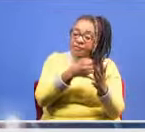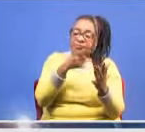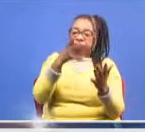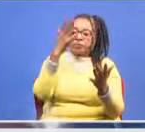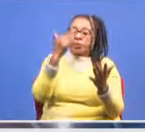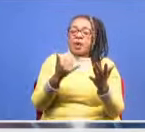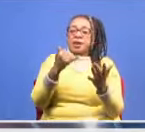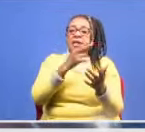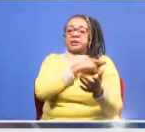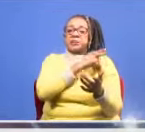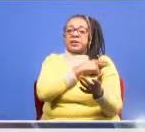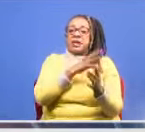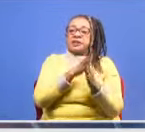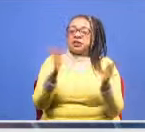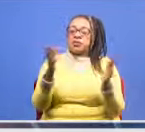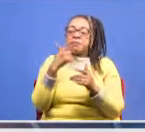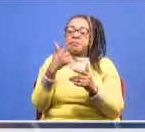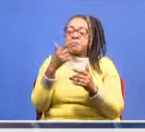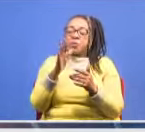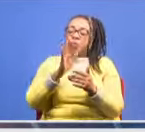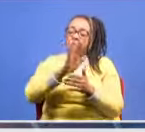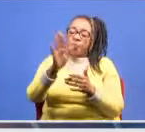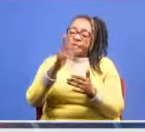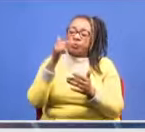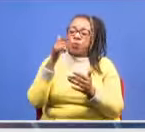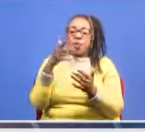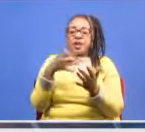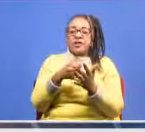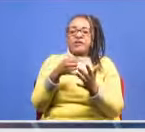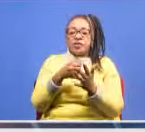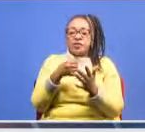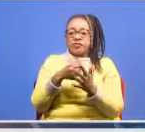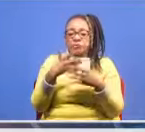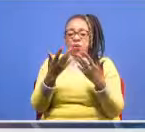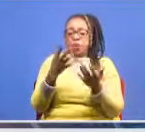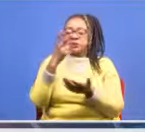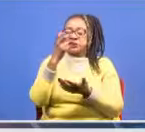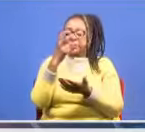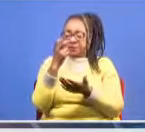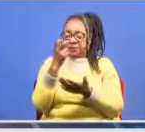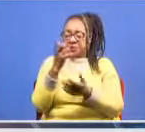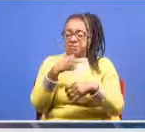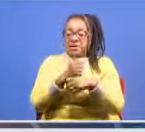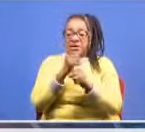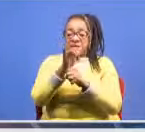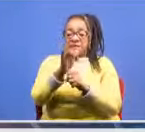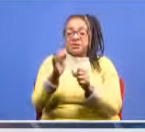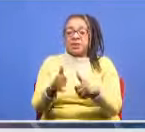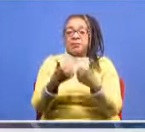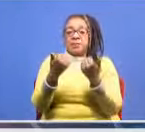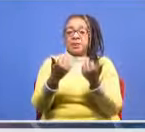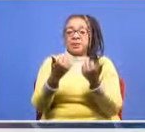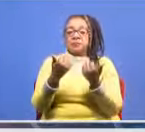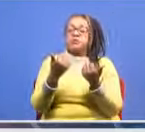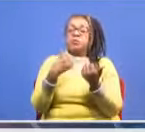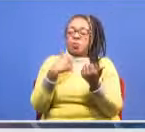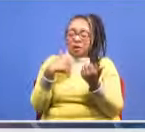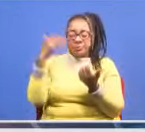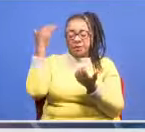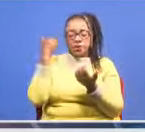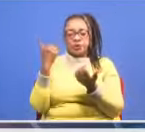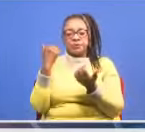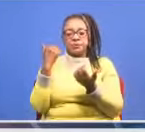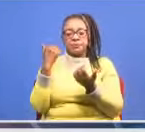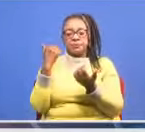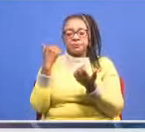Inspector General has said those involved or those who might have participated in making this thing happen will face the full force of the law.